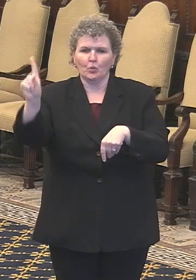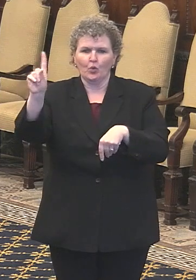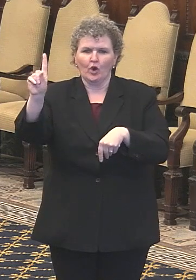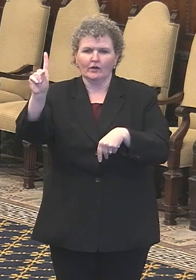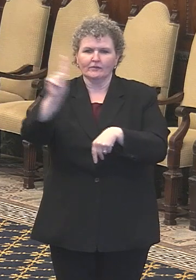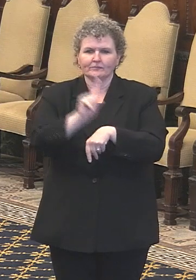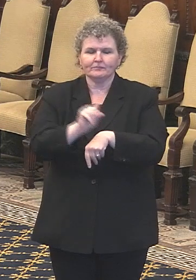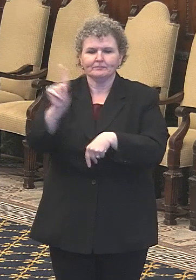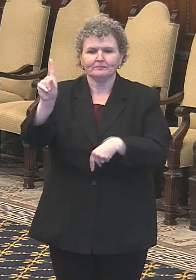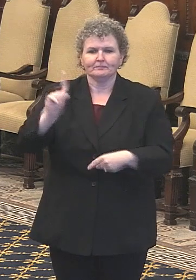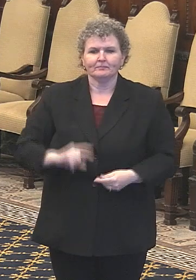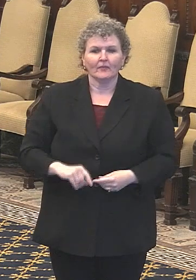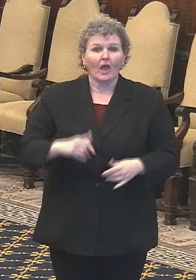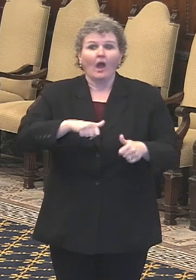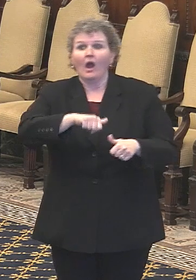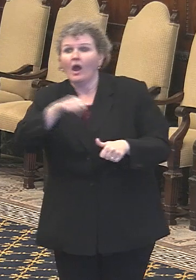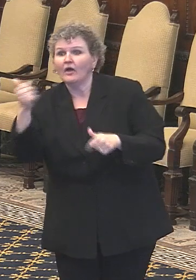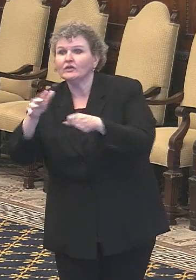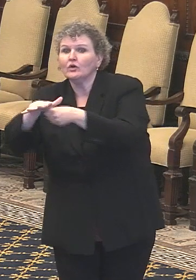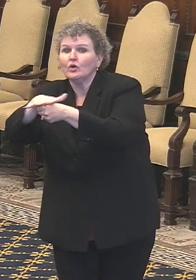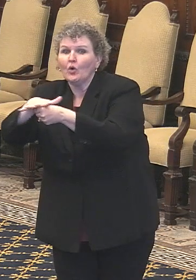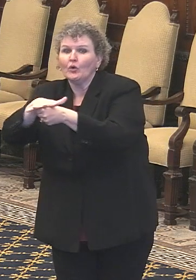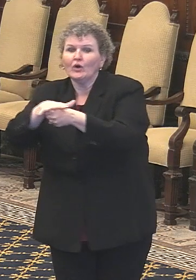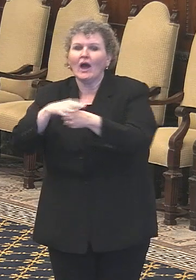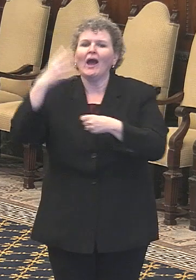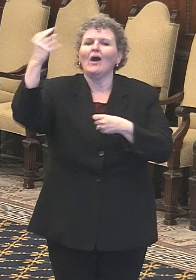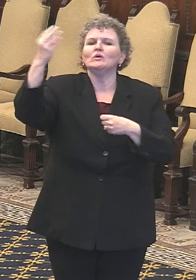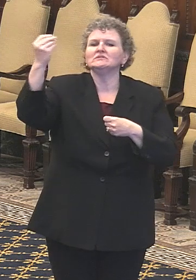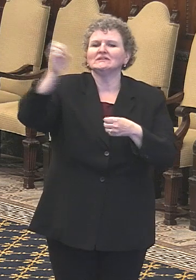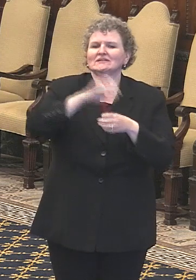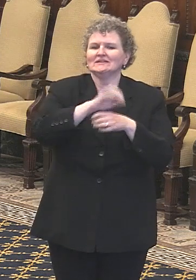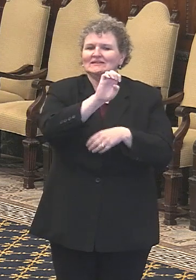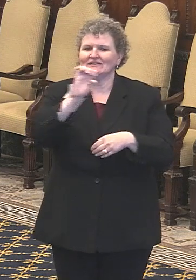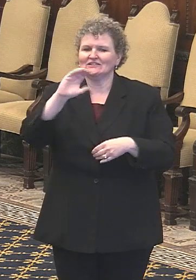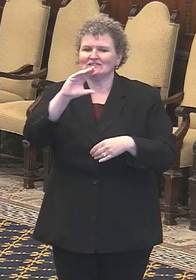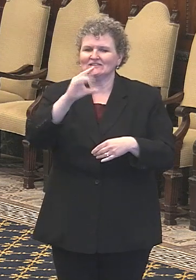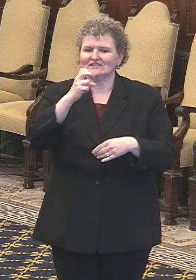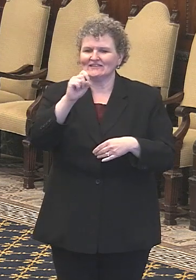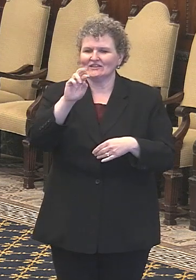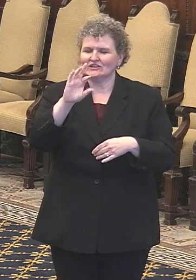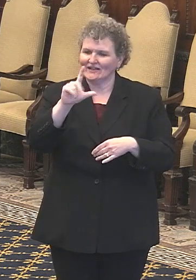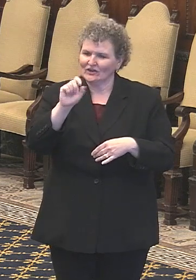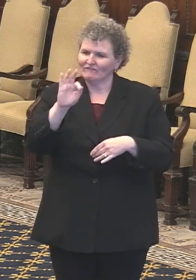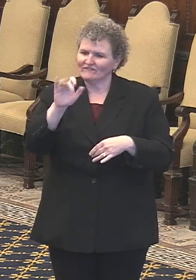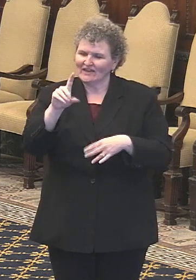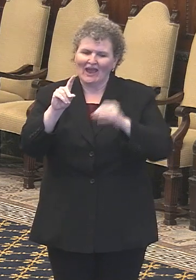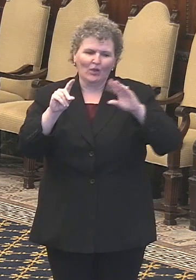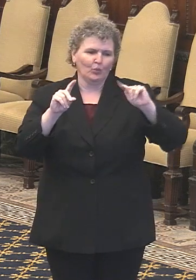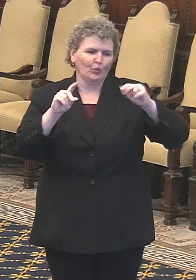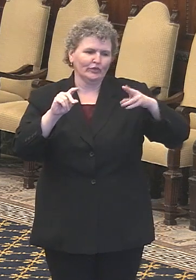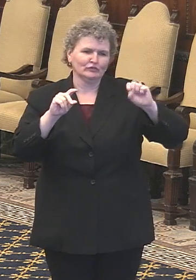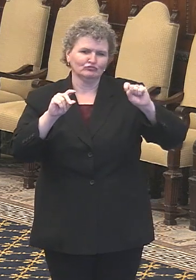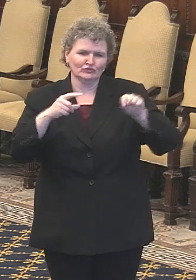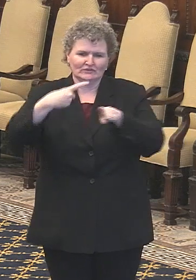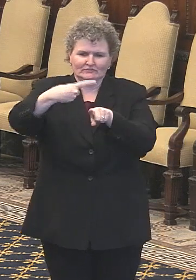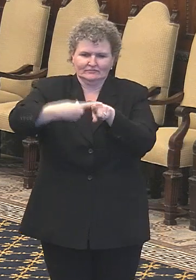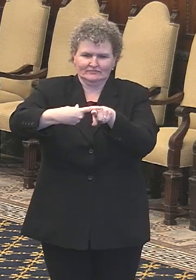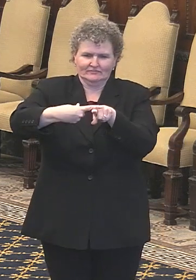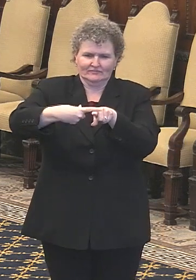new location is an outdoor site at the intersection of East Clearfield and Ruth Street, that's R-U-T-H, streets in